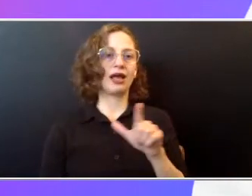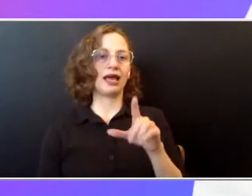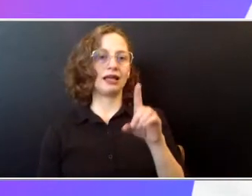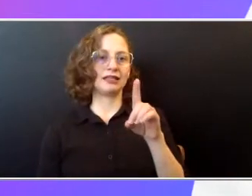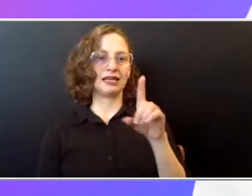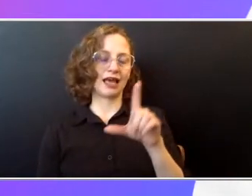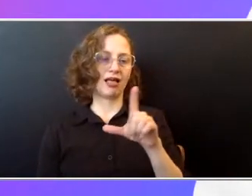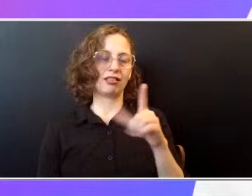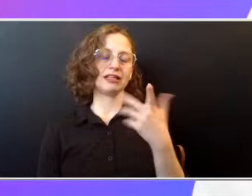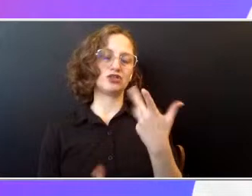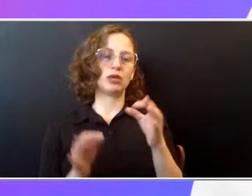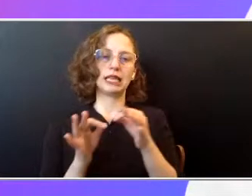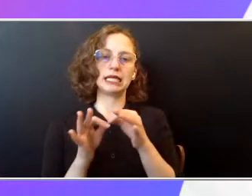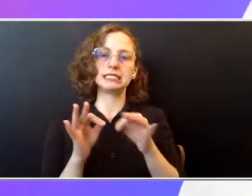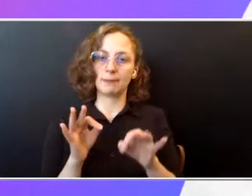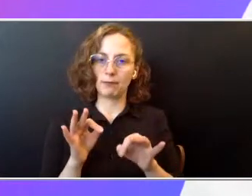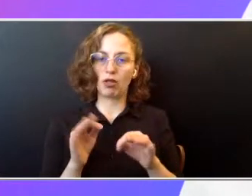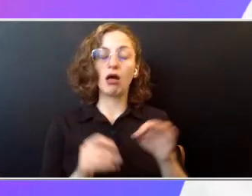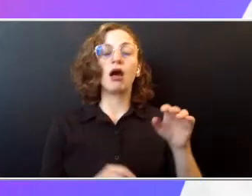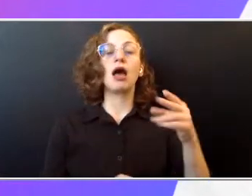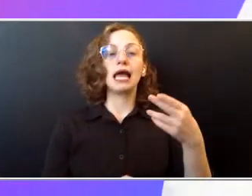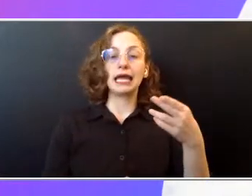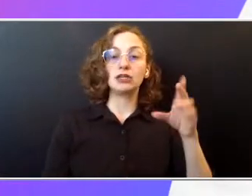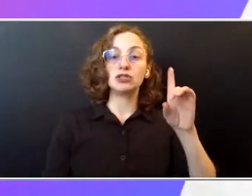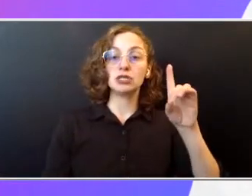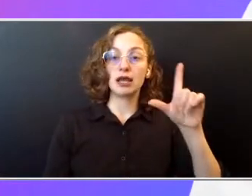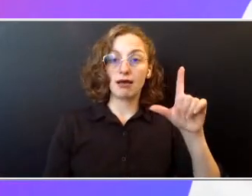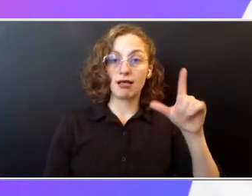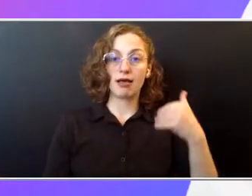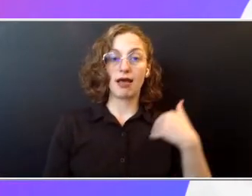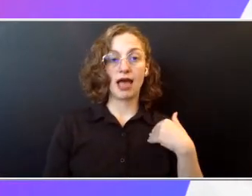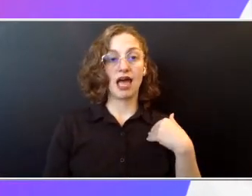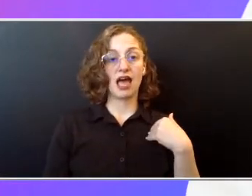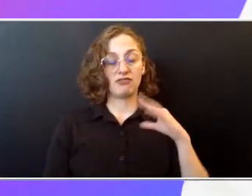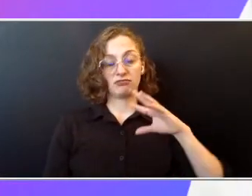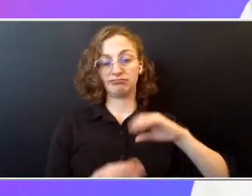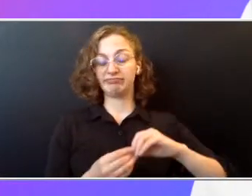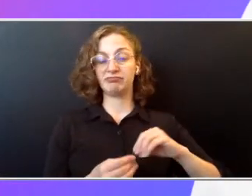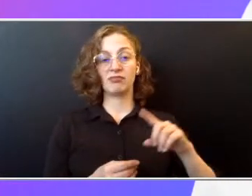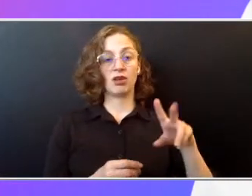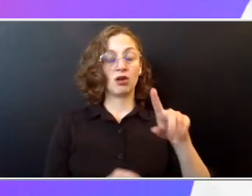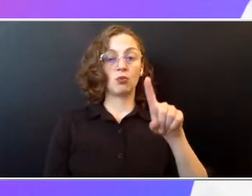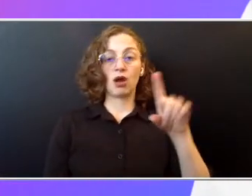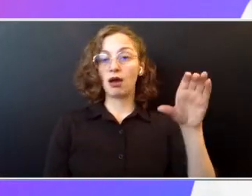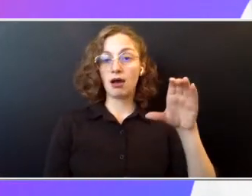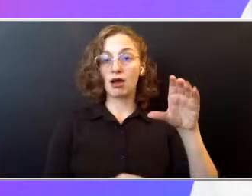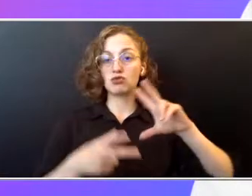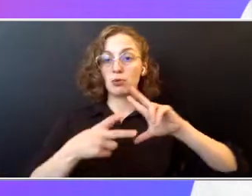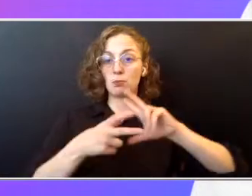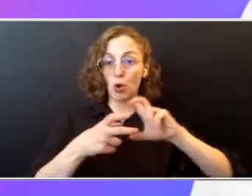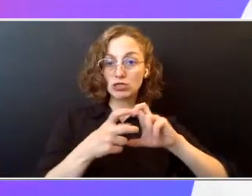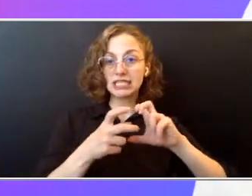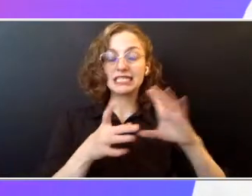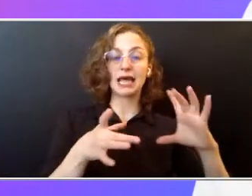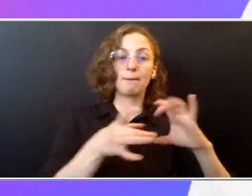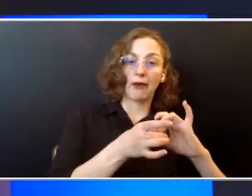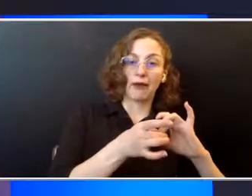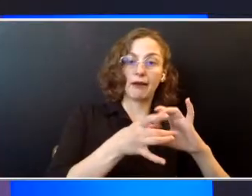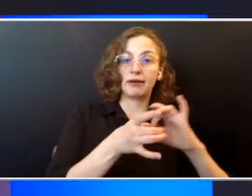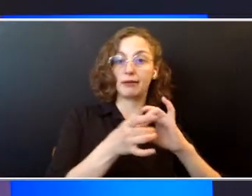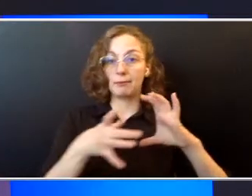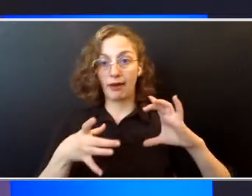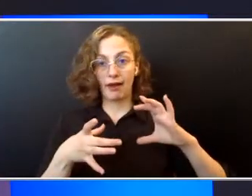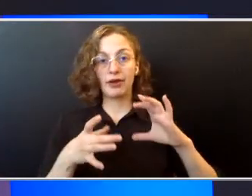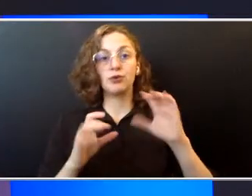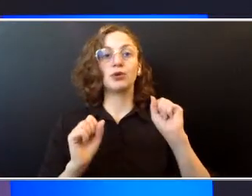functionality. HDL has about almost 100 proteins that bind and unbind, which can dictate its functionality. So it can change from